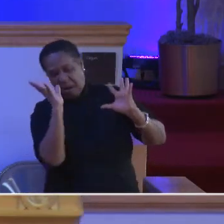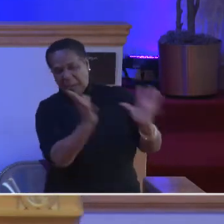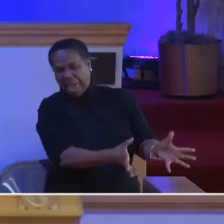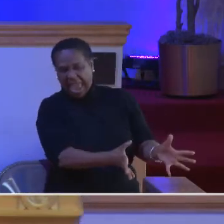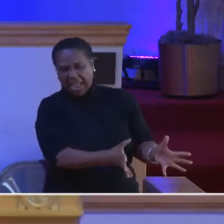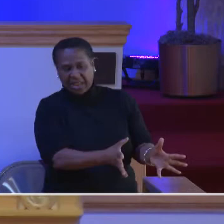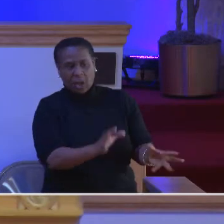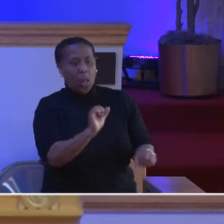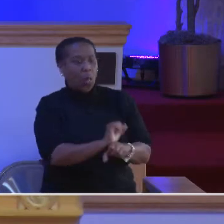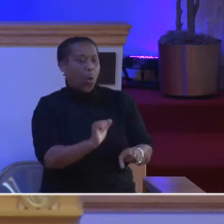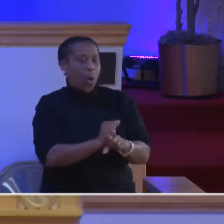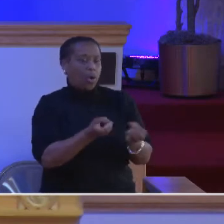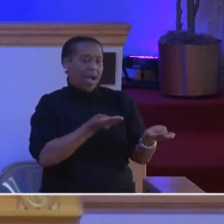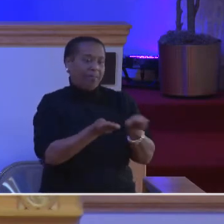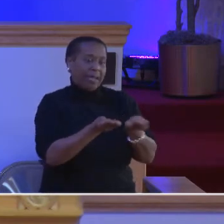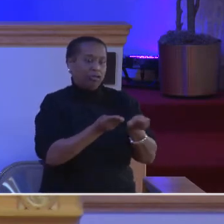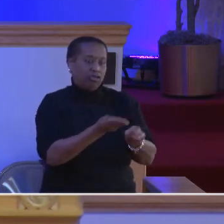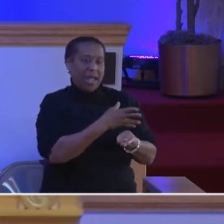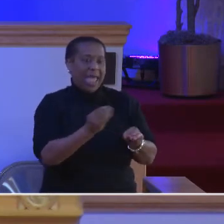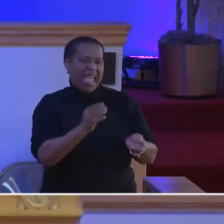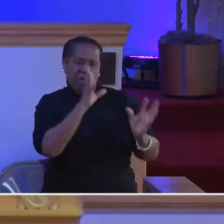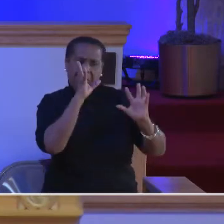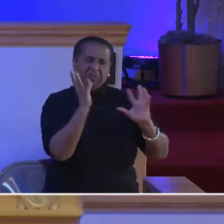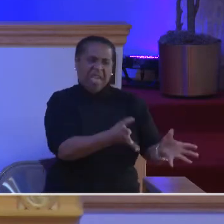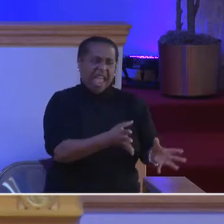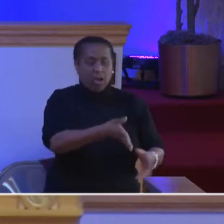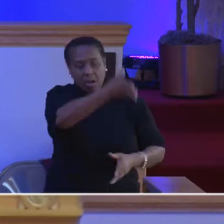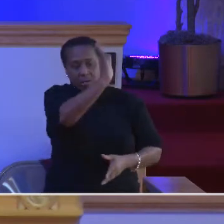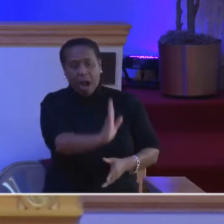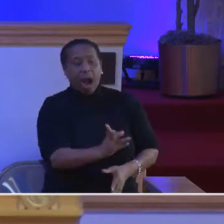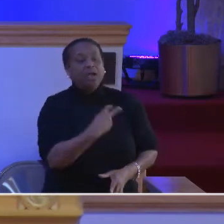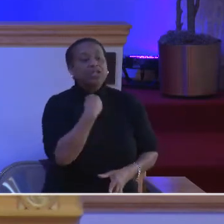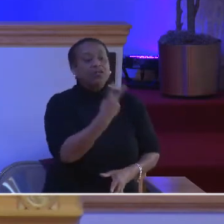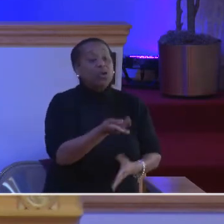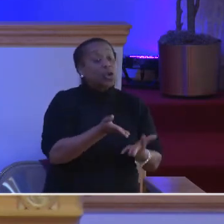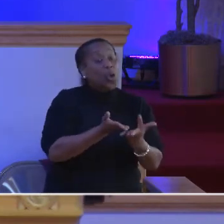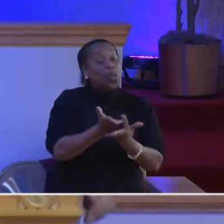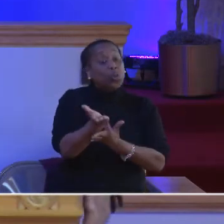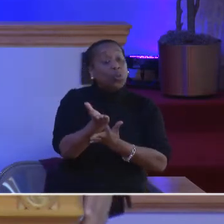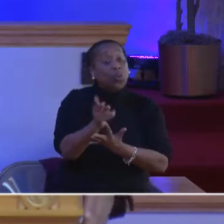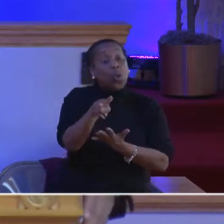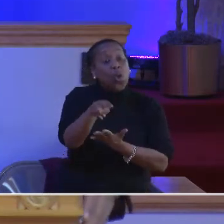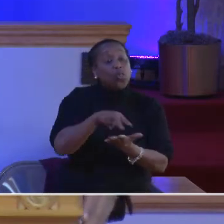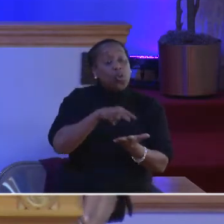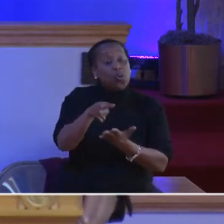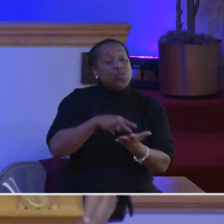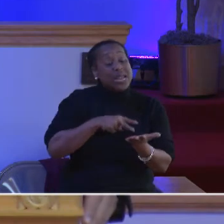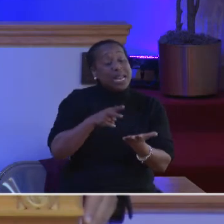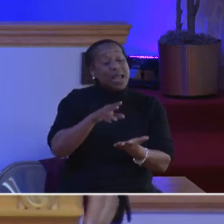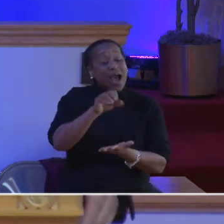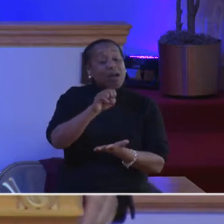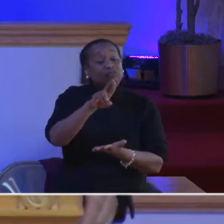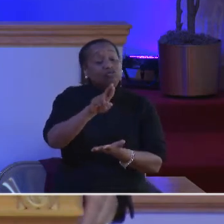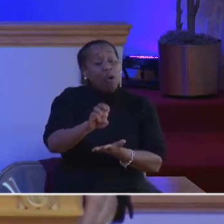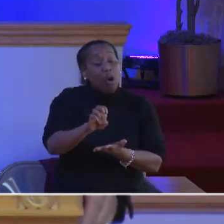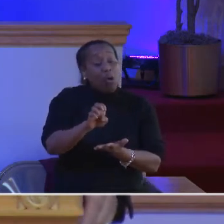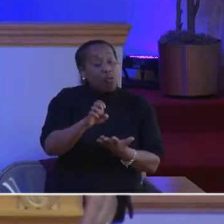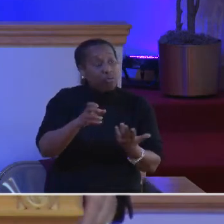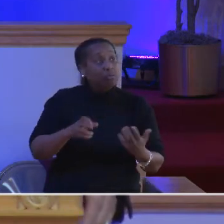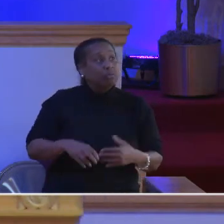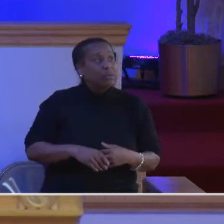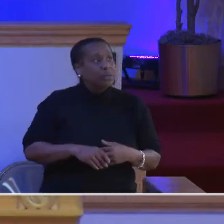of ministry and the voice of God through the reading of the scrolls of the text